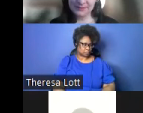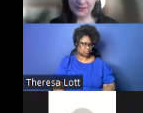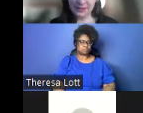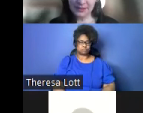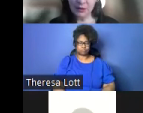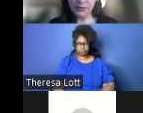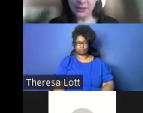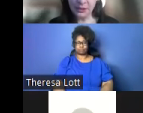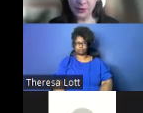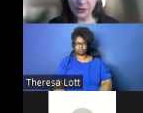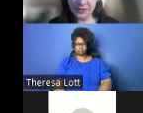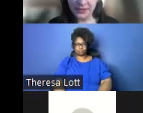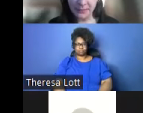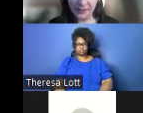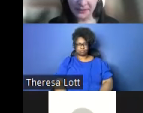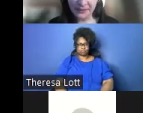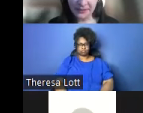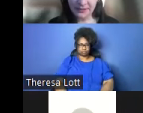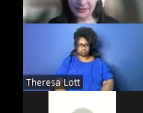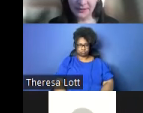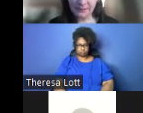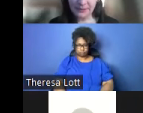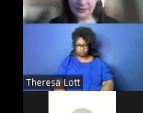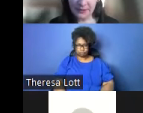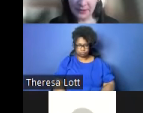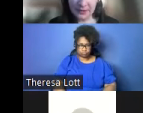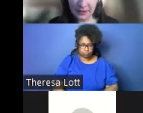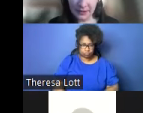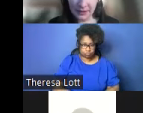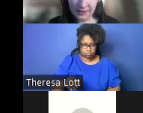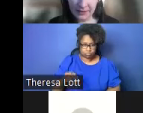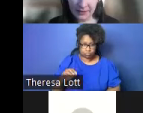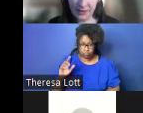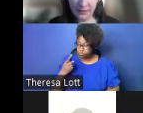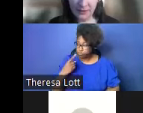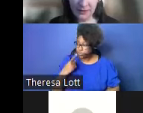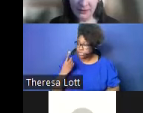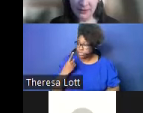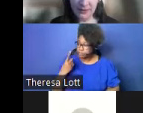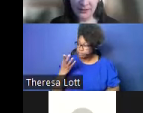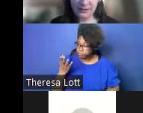Okay. So in scenario, were you going to say something? Oh, sorry.